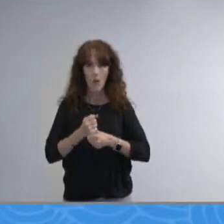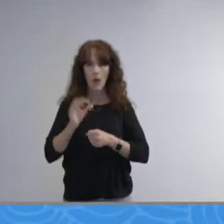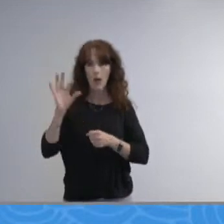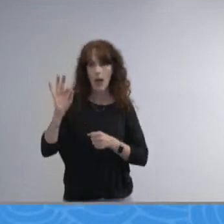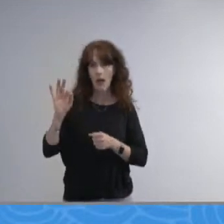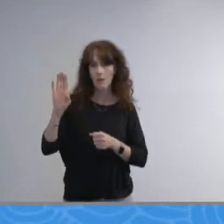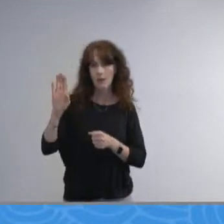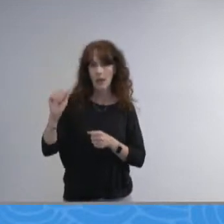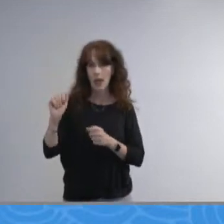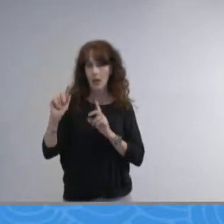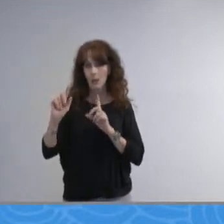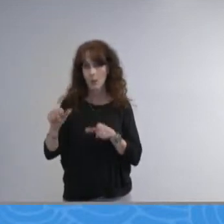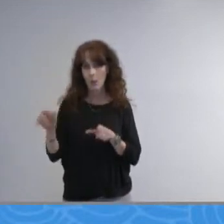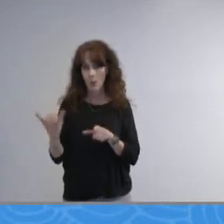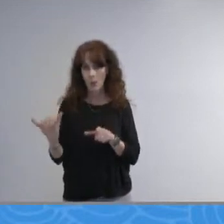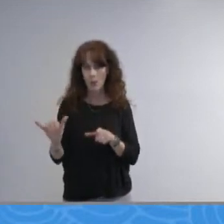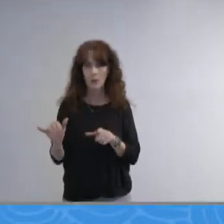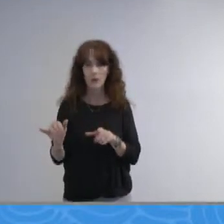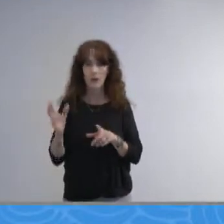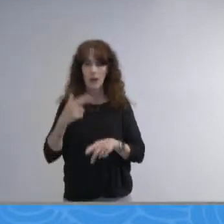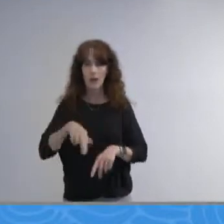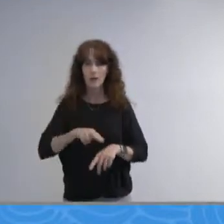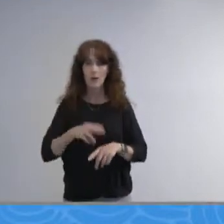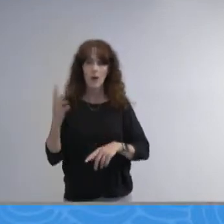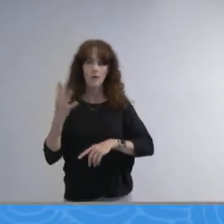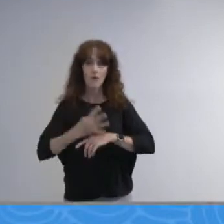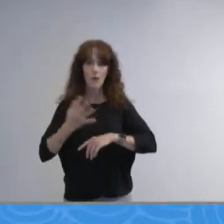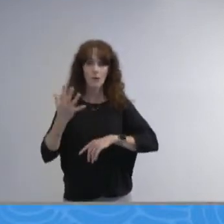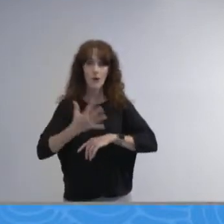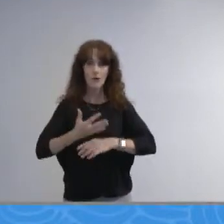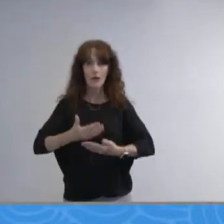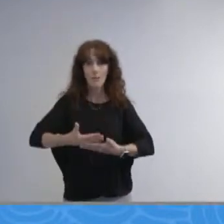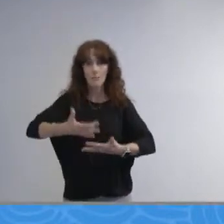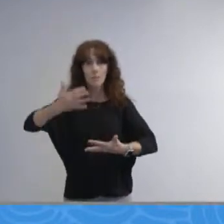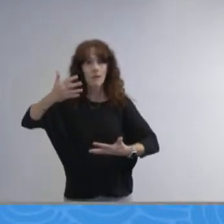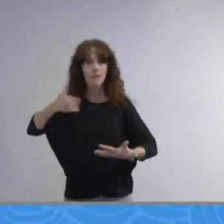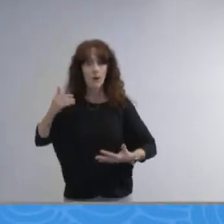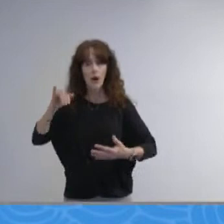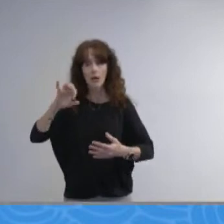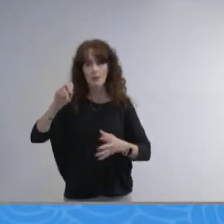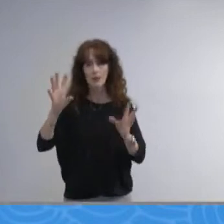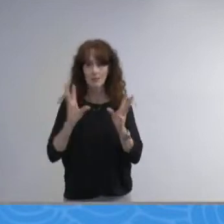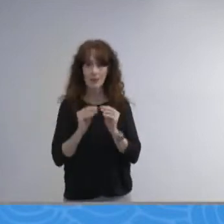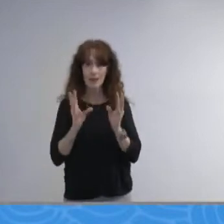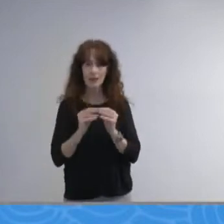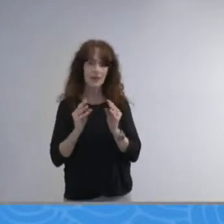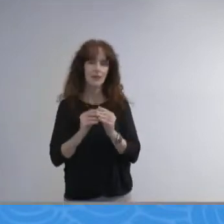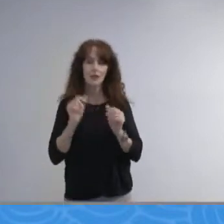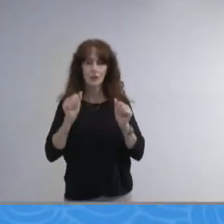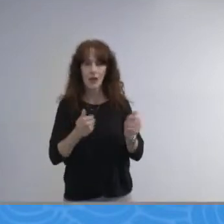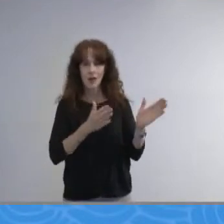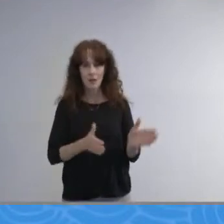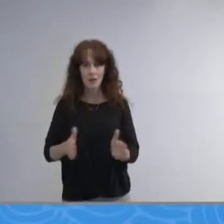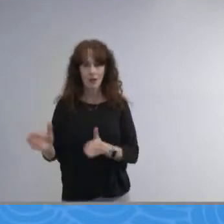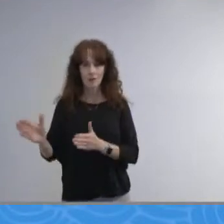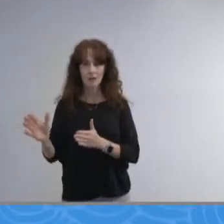FBA report, and you typically 4 to 5 days prior to the IEP meeting so that you can yourself prepare.